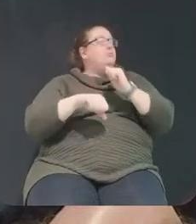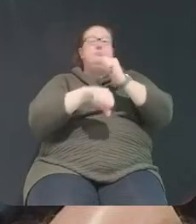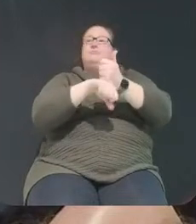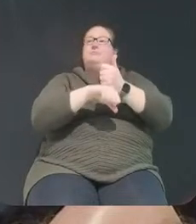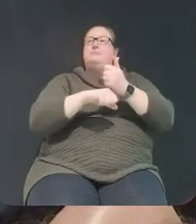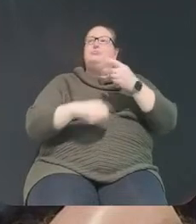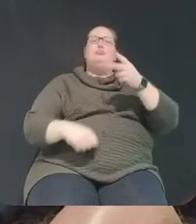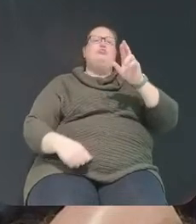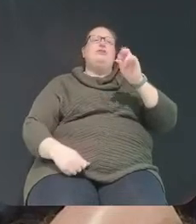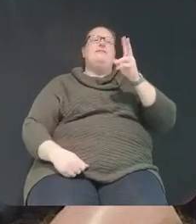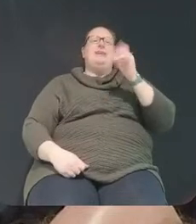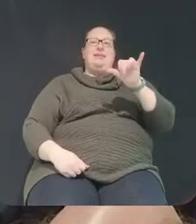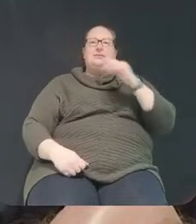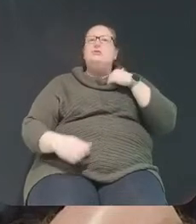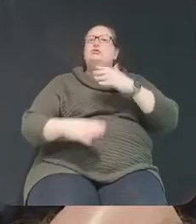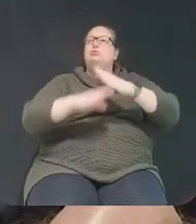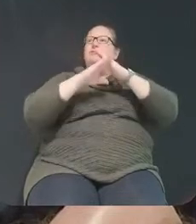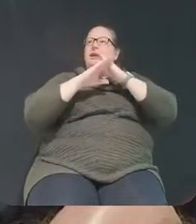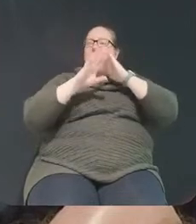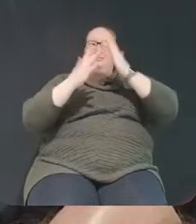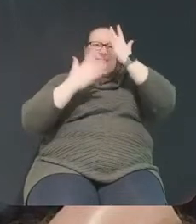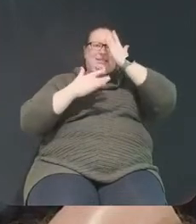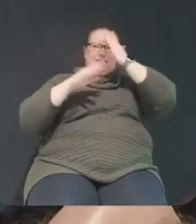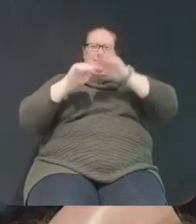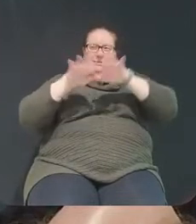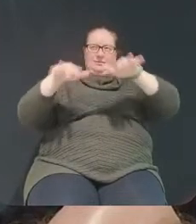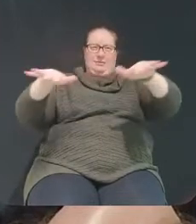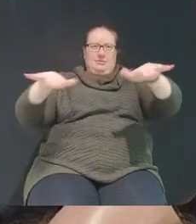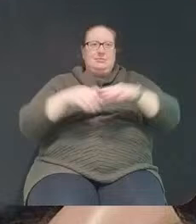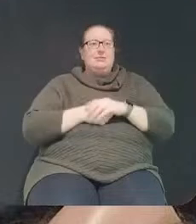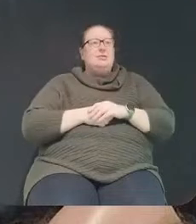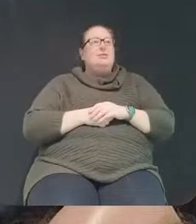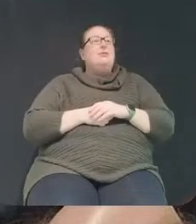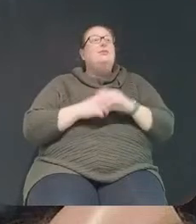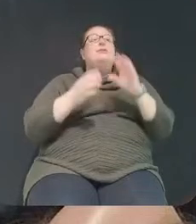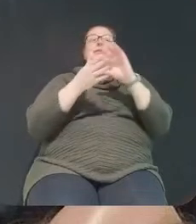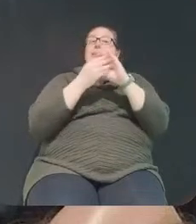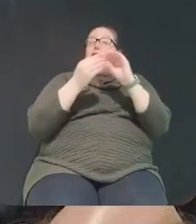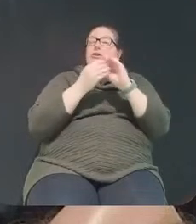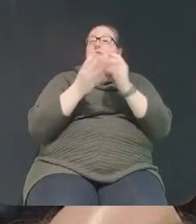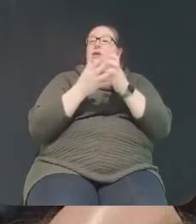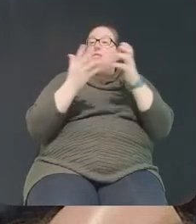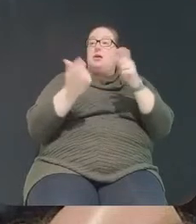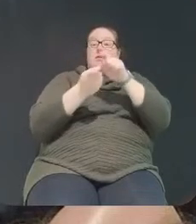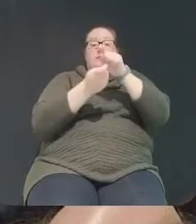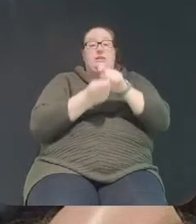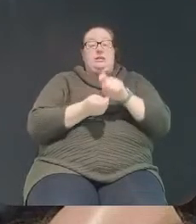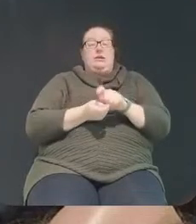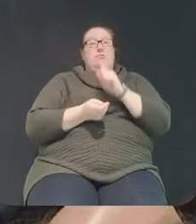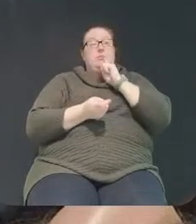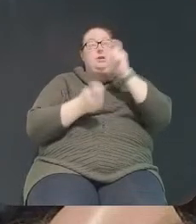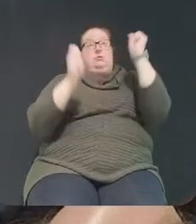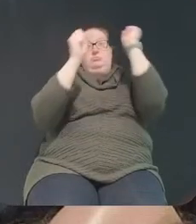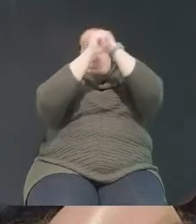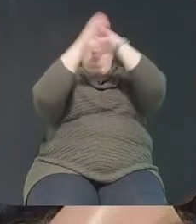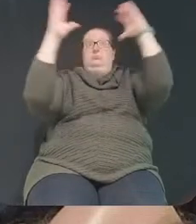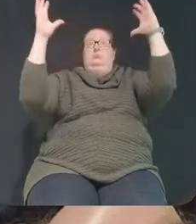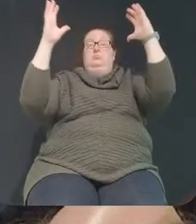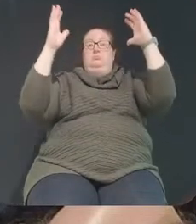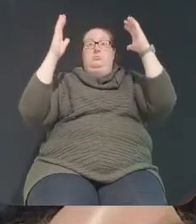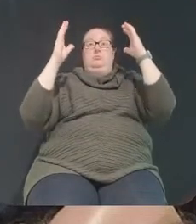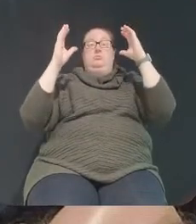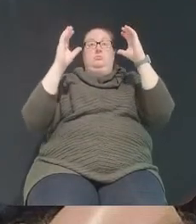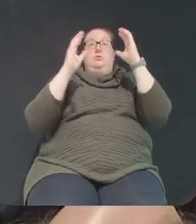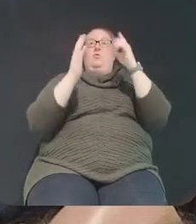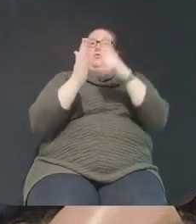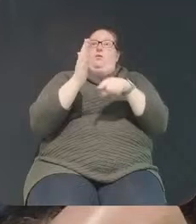disease. The narrative gives a lot of detail and paints a vivid picture of what conditions were like in the